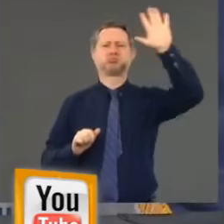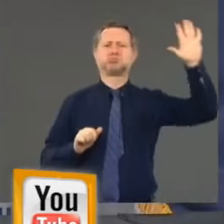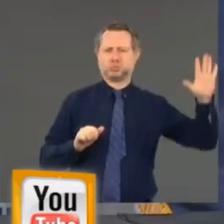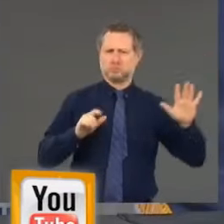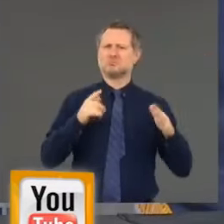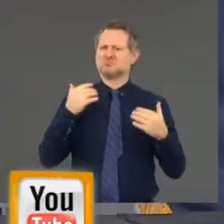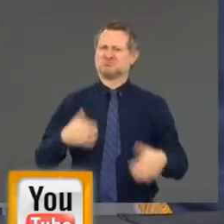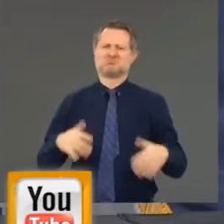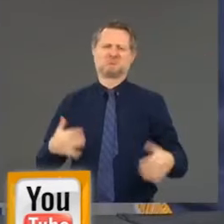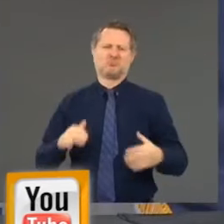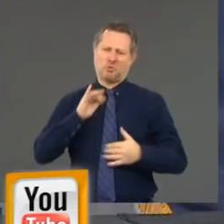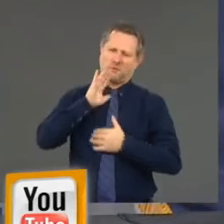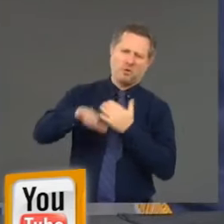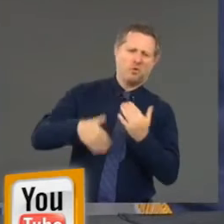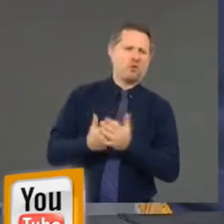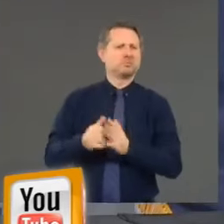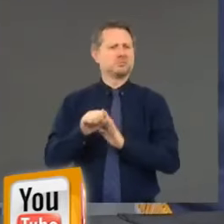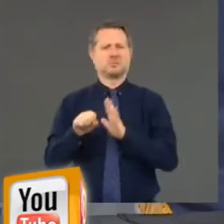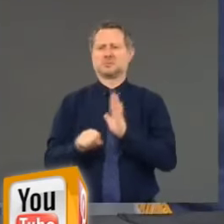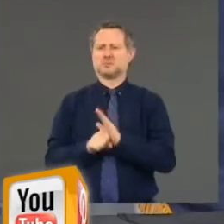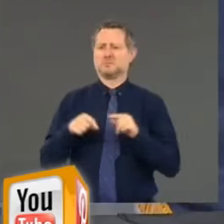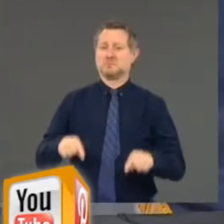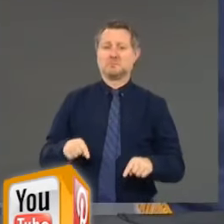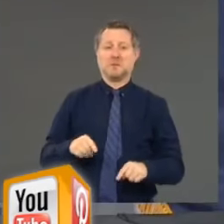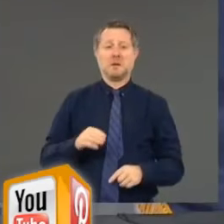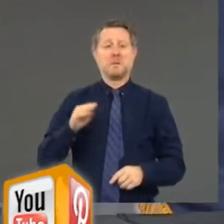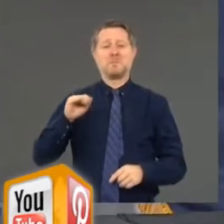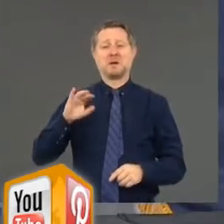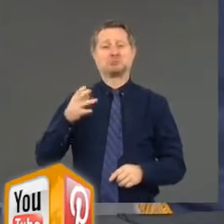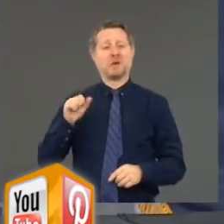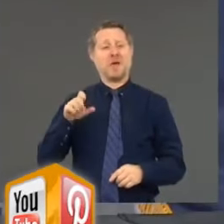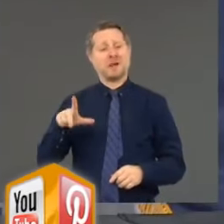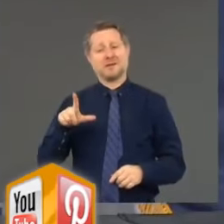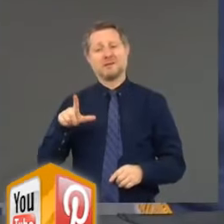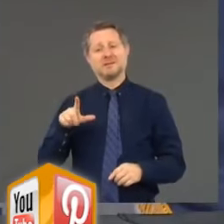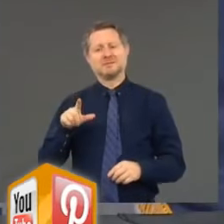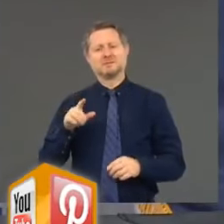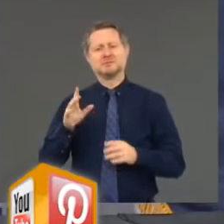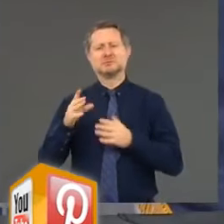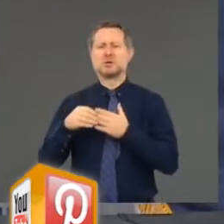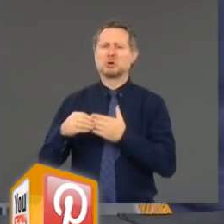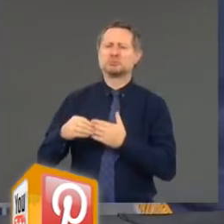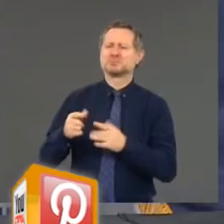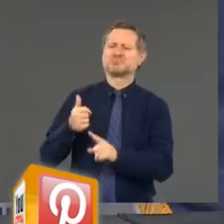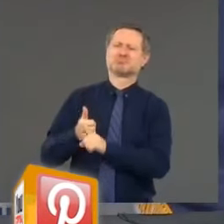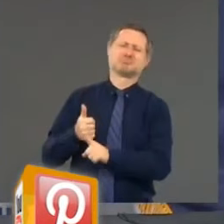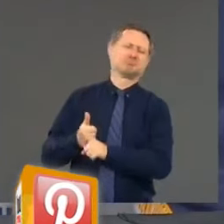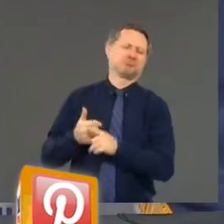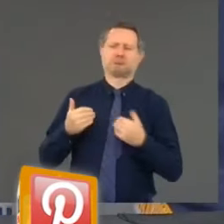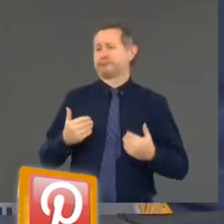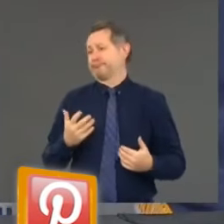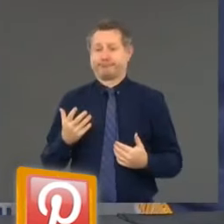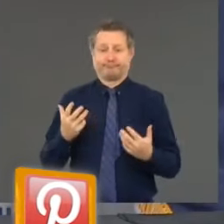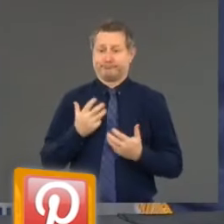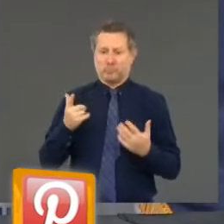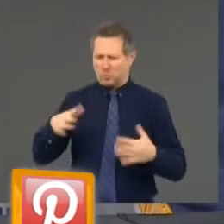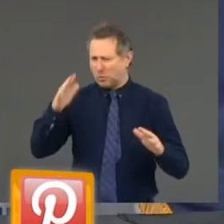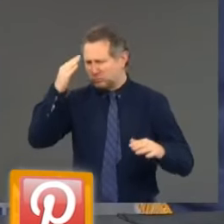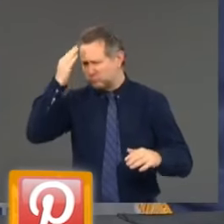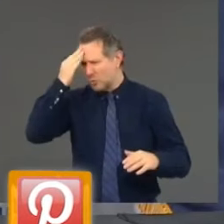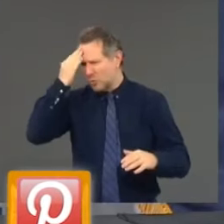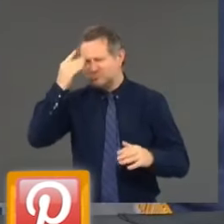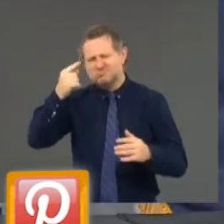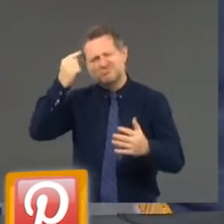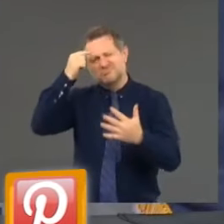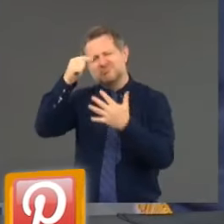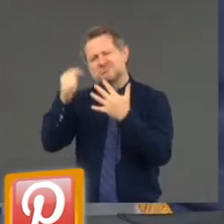Michael and the leadership he's brought to Northwell, and because he knows healthcare in New York State